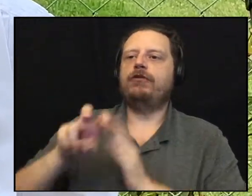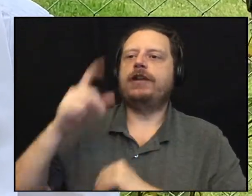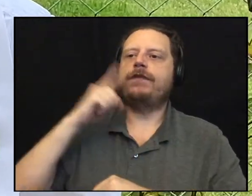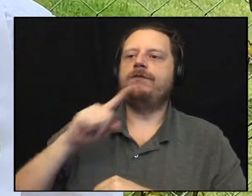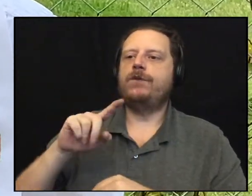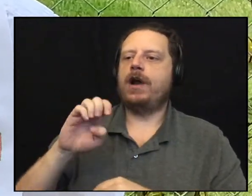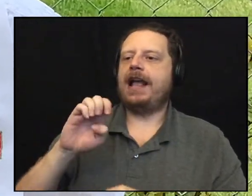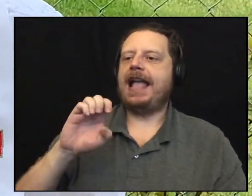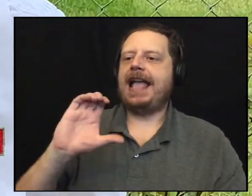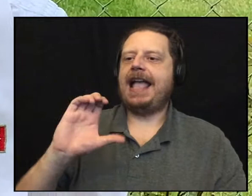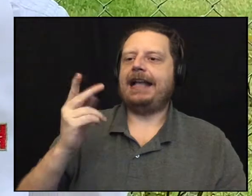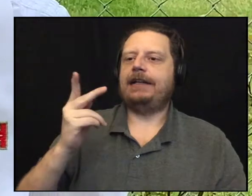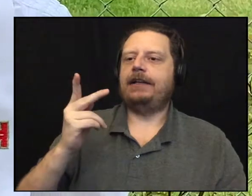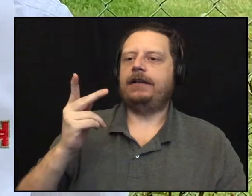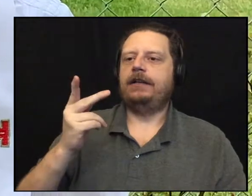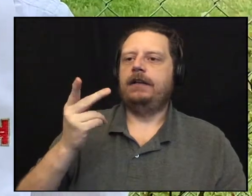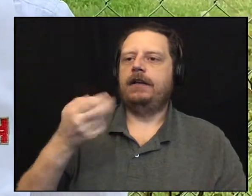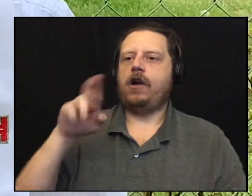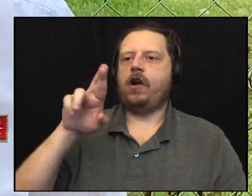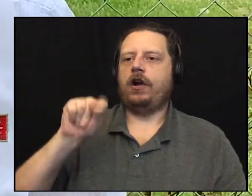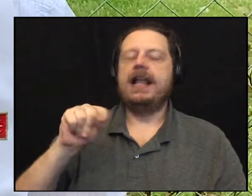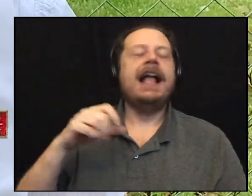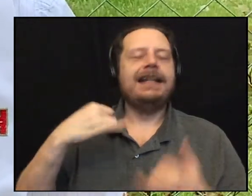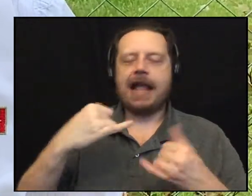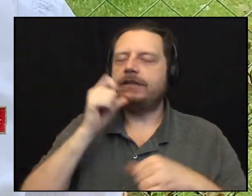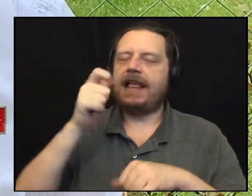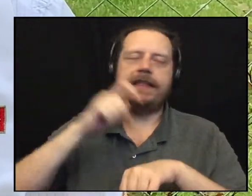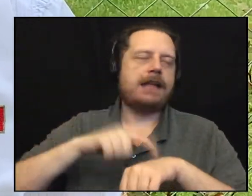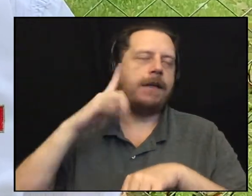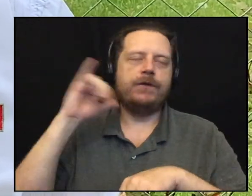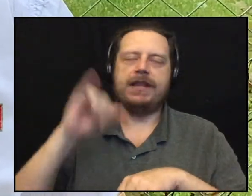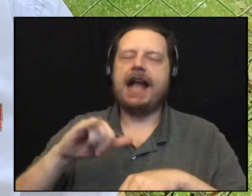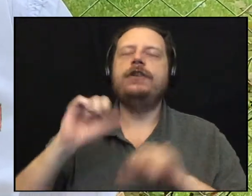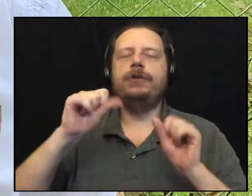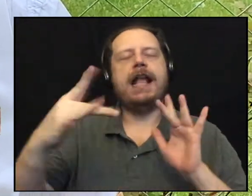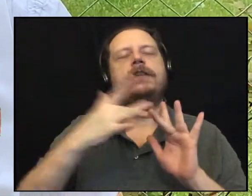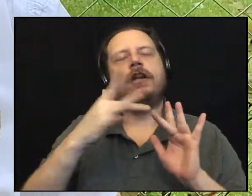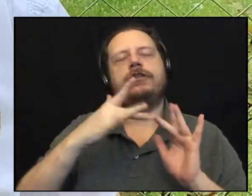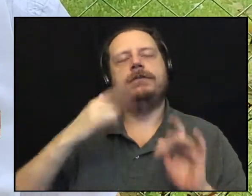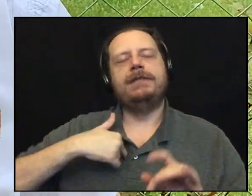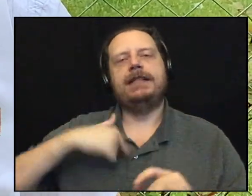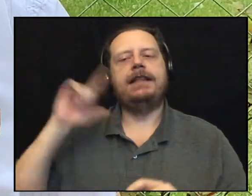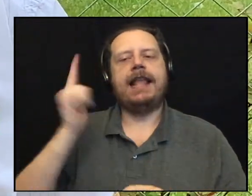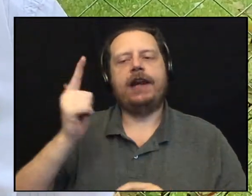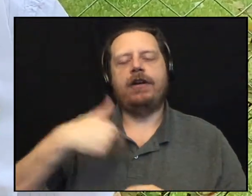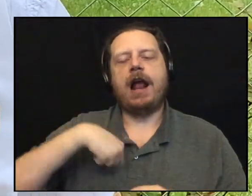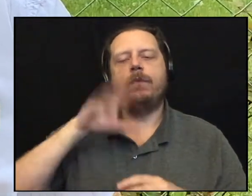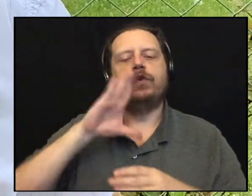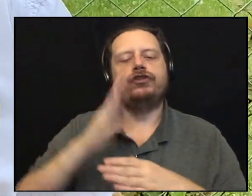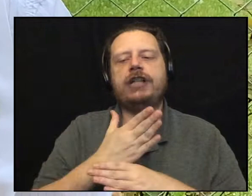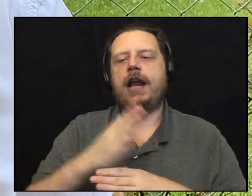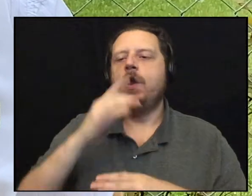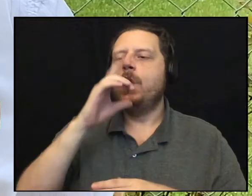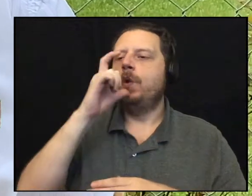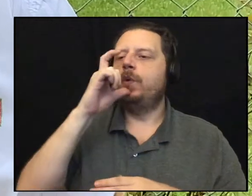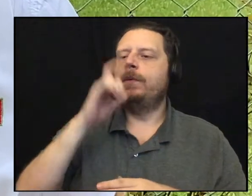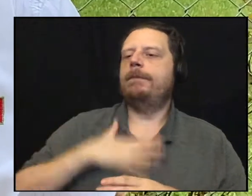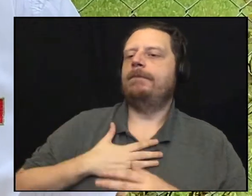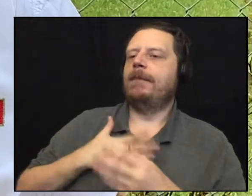time for that, but you can just get in touch and I'll be glad to share with you who my guides to Eckhart